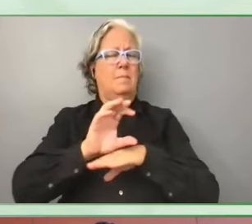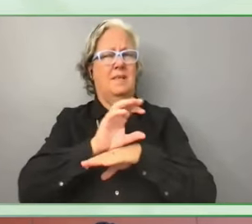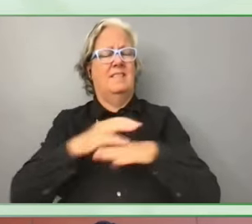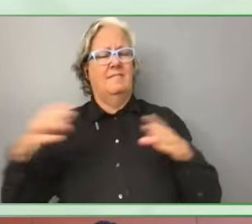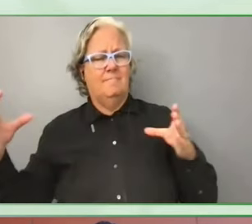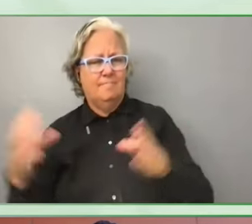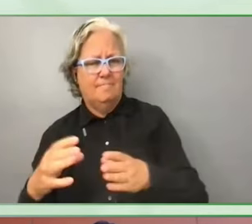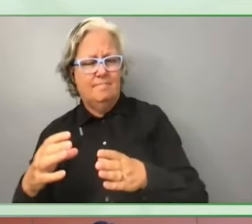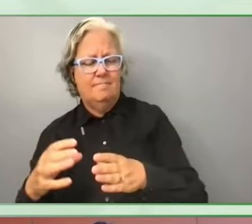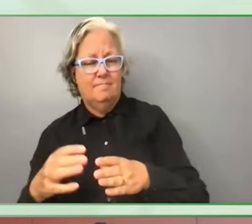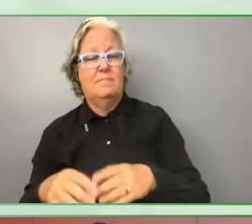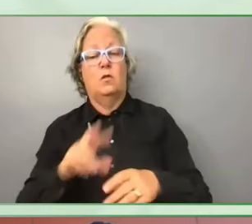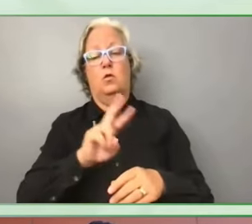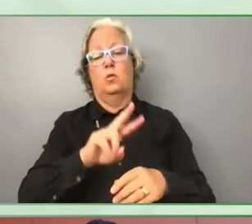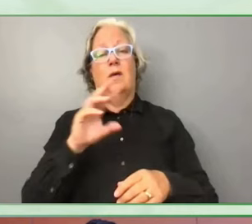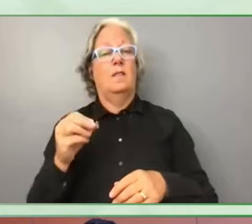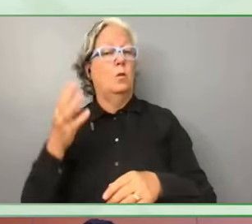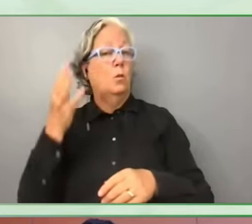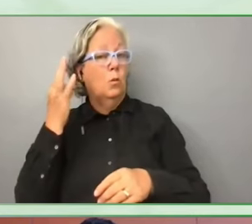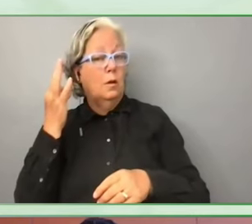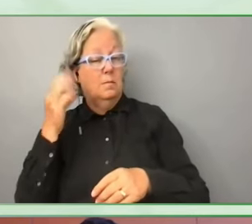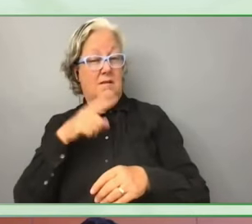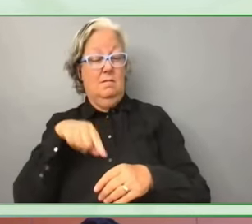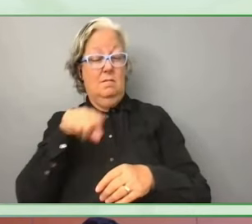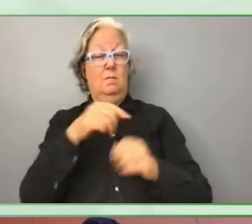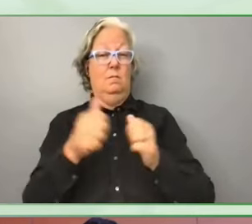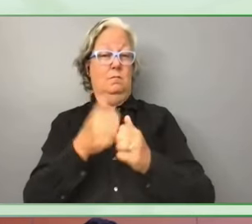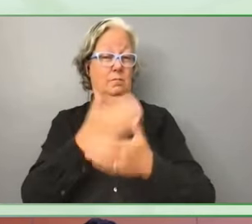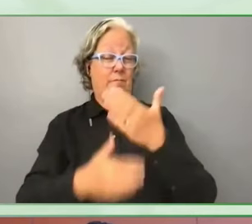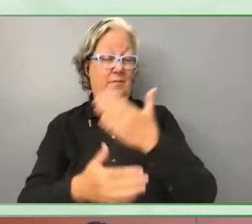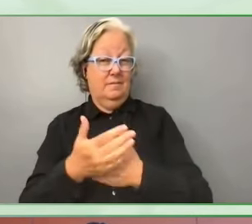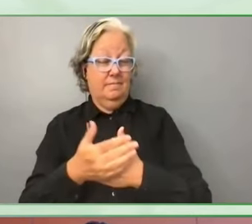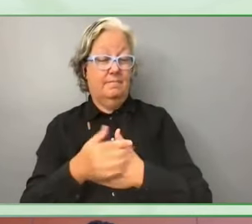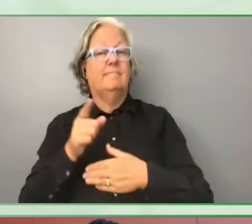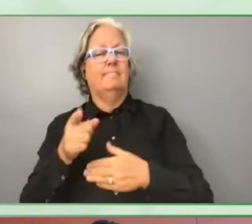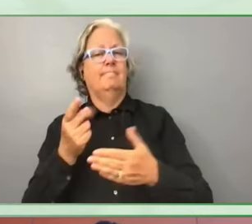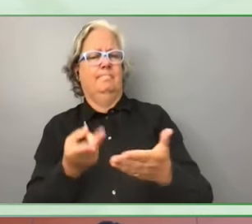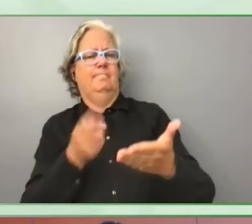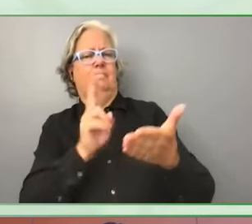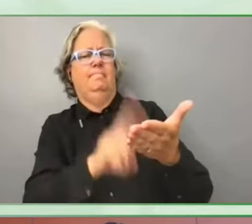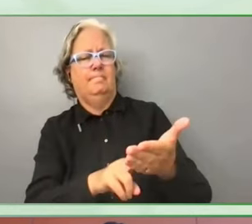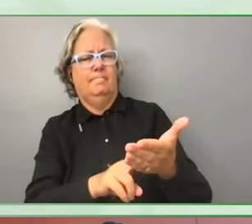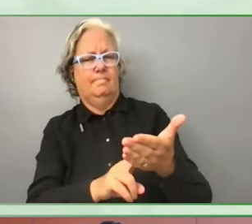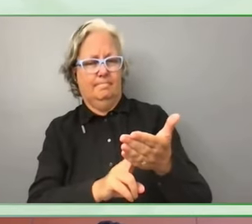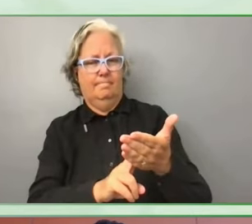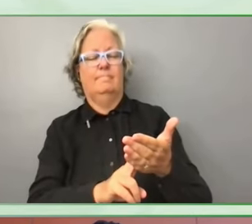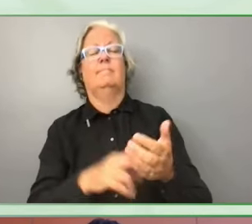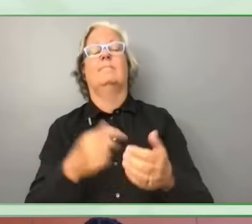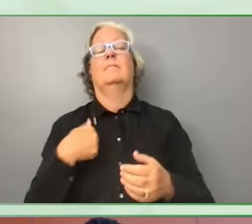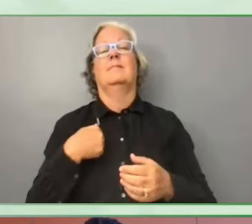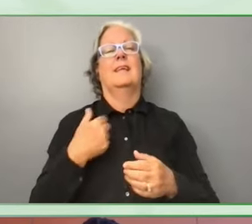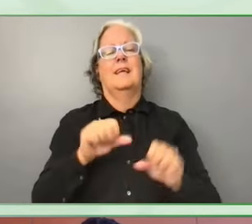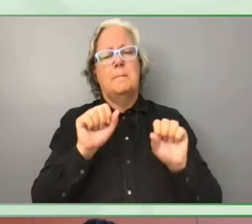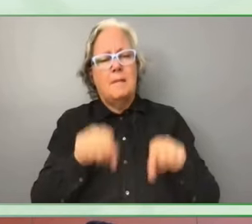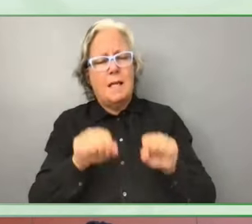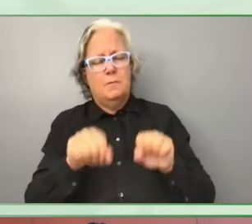and girls with disability registered for this event. And we built their capacities on the dangers of rape, how rape